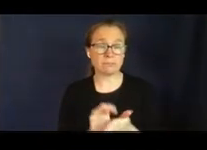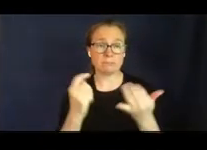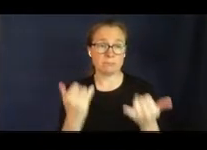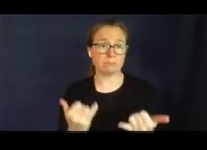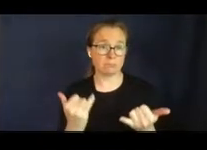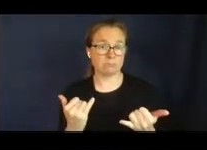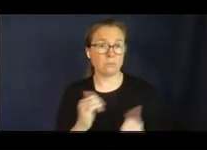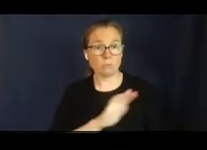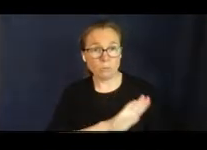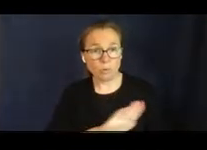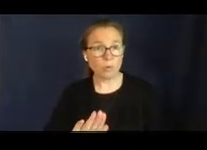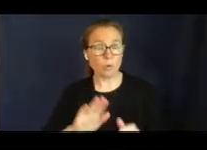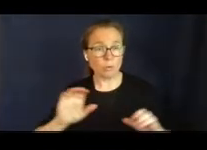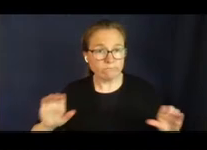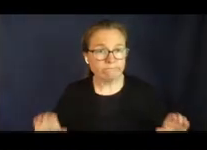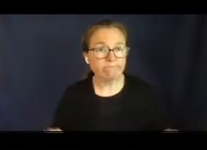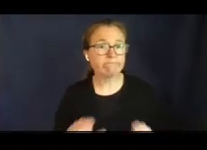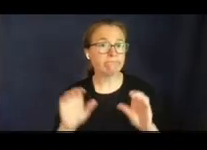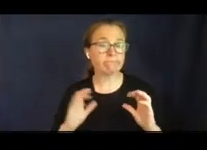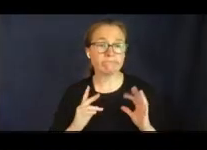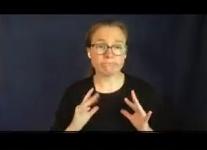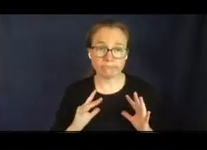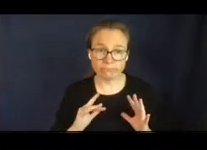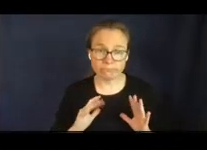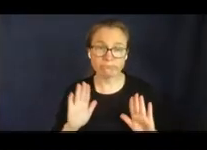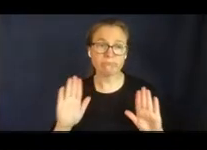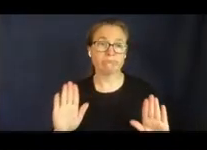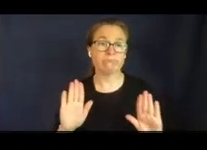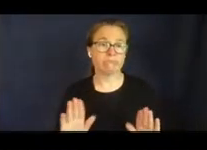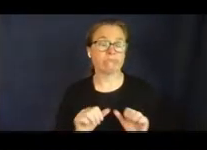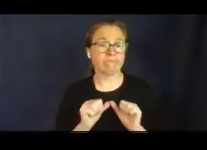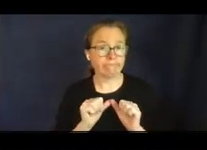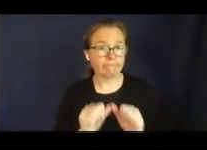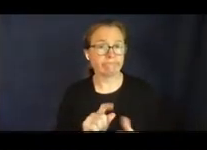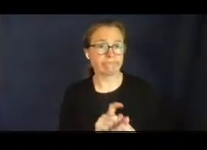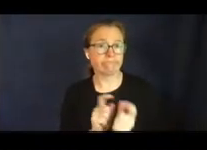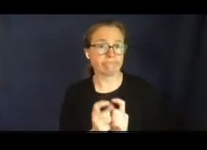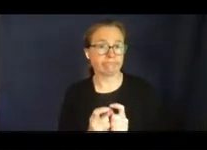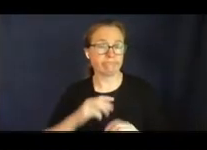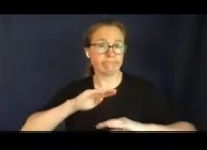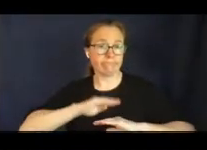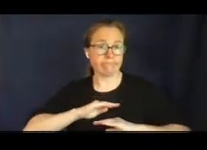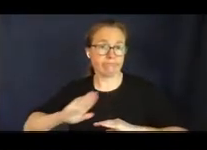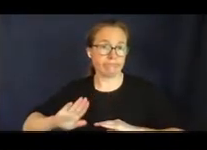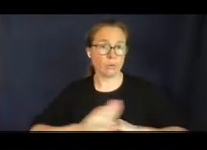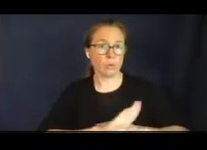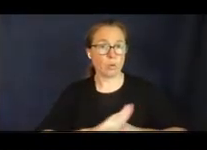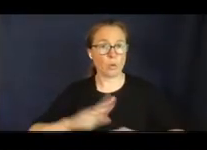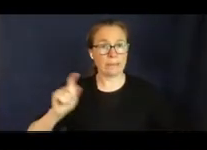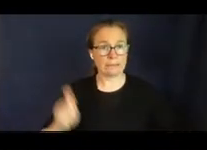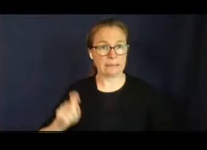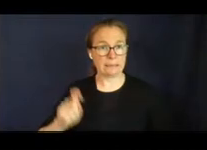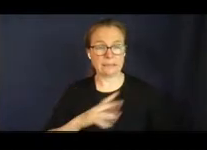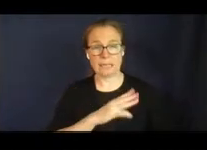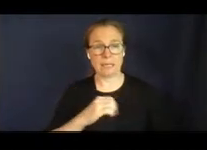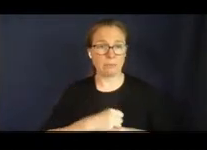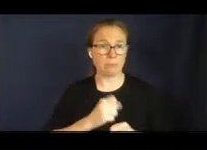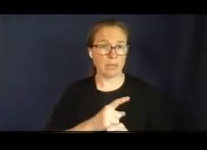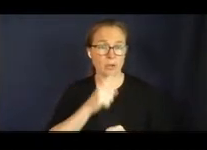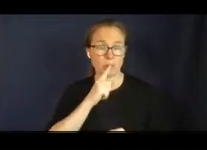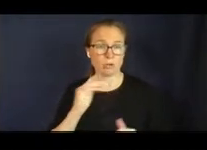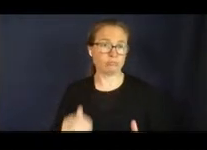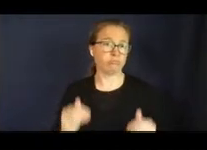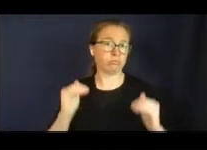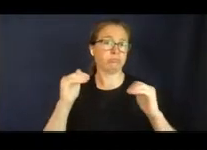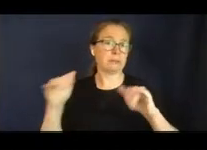are those where we want to continue to meet the needs of the community and uphold the highest standards for patient care